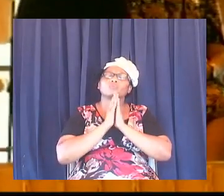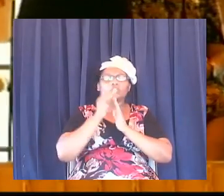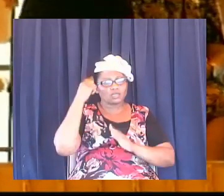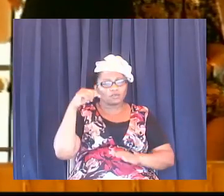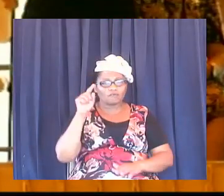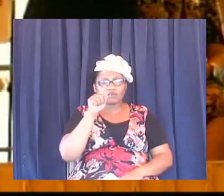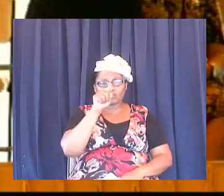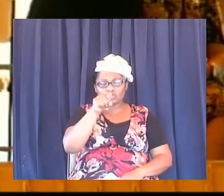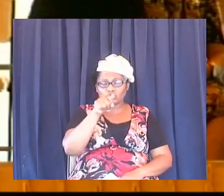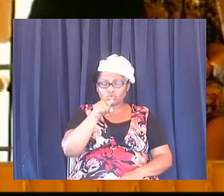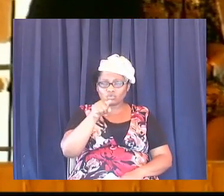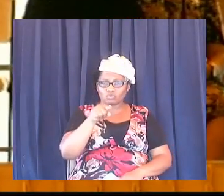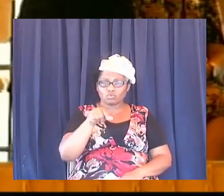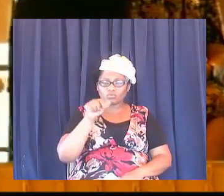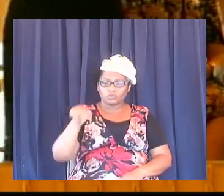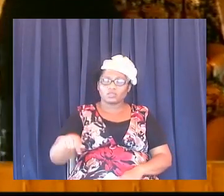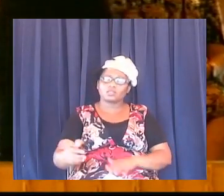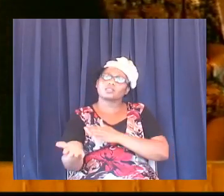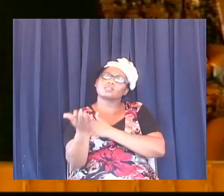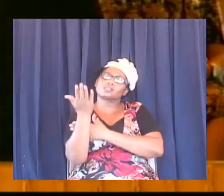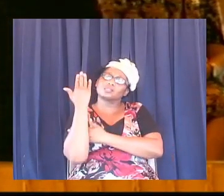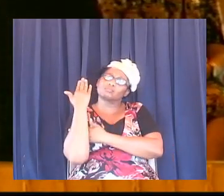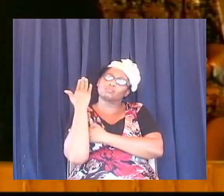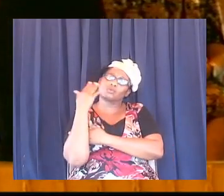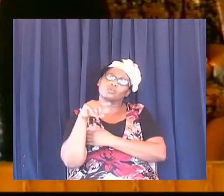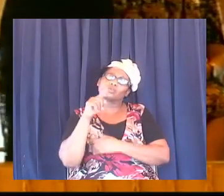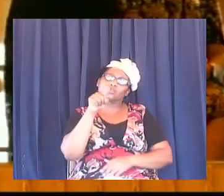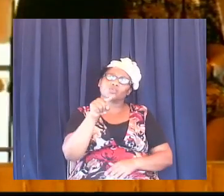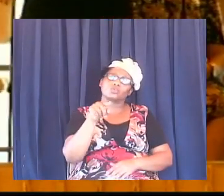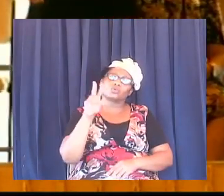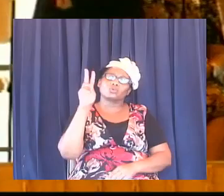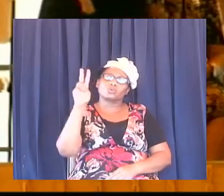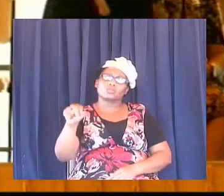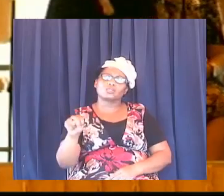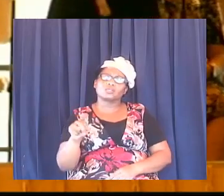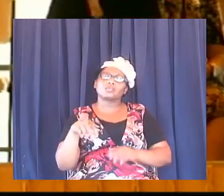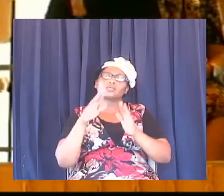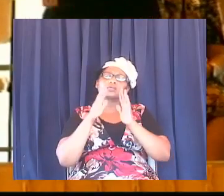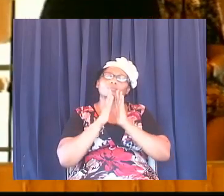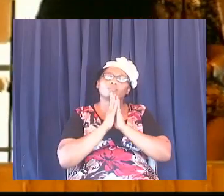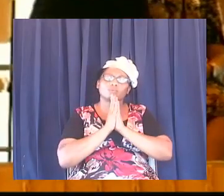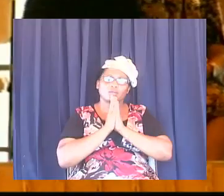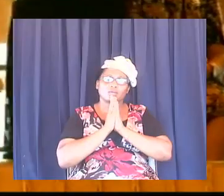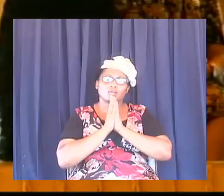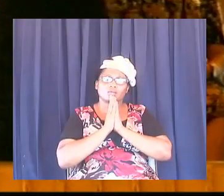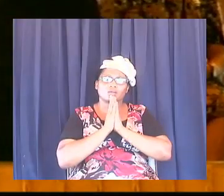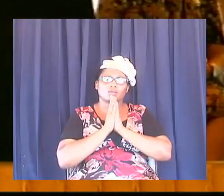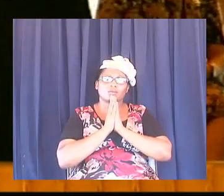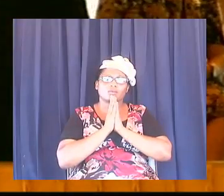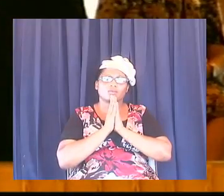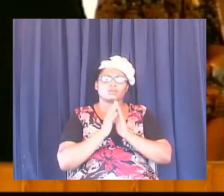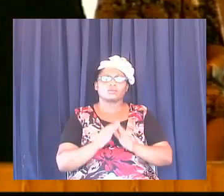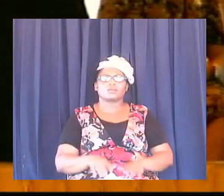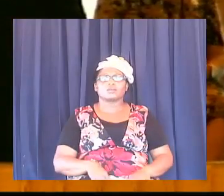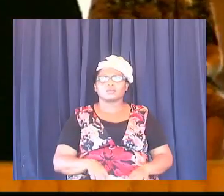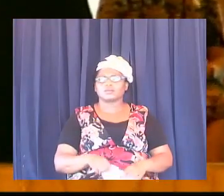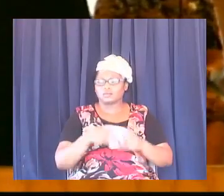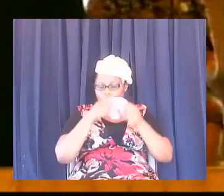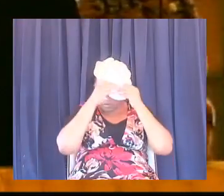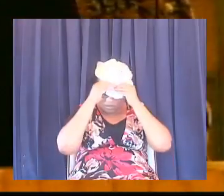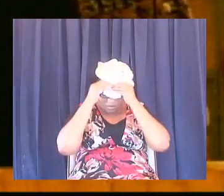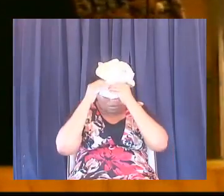this morning, you need a word, you need a prayer, you need prayer, a situation, a